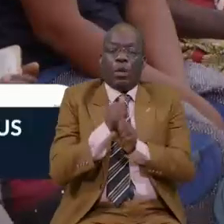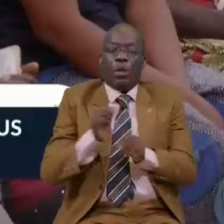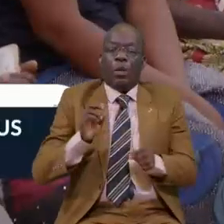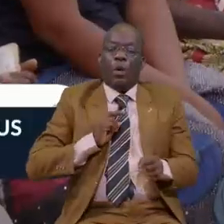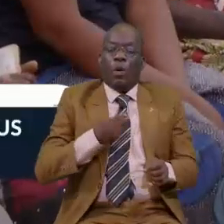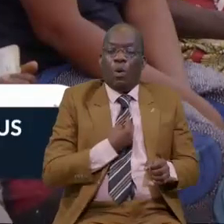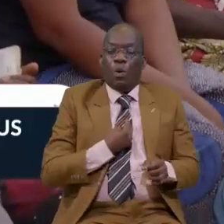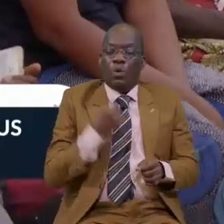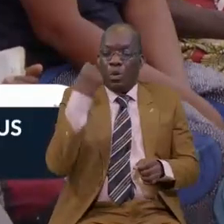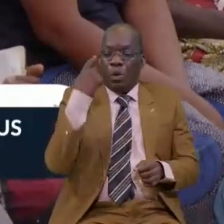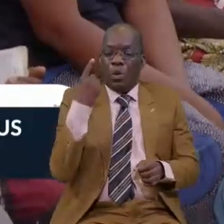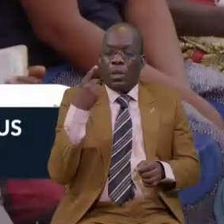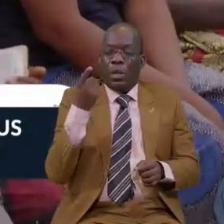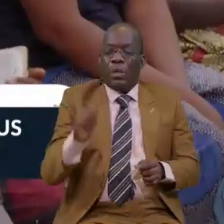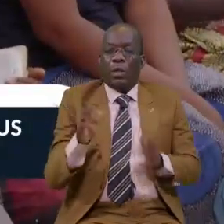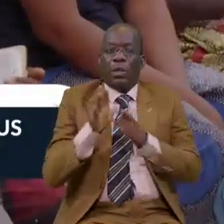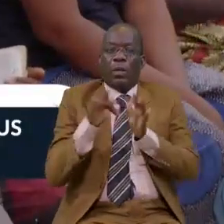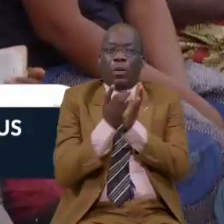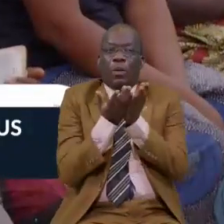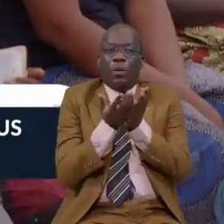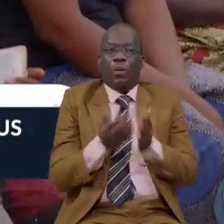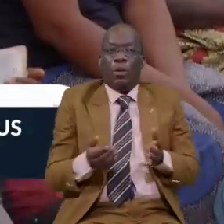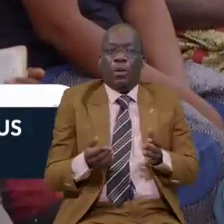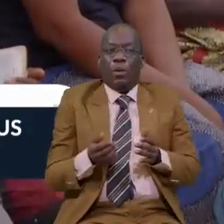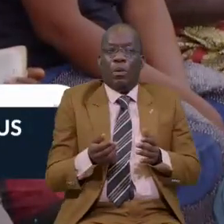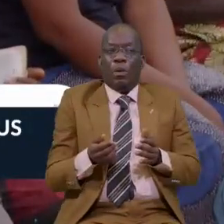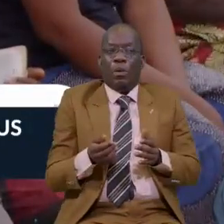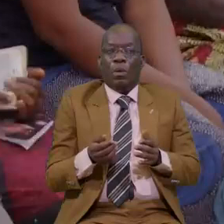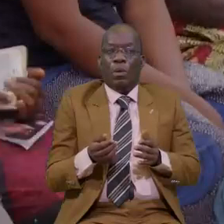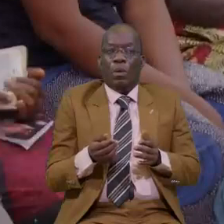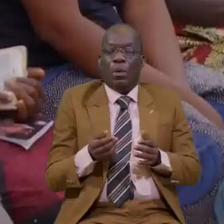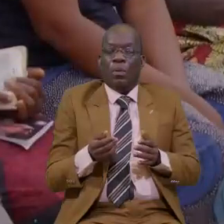the scriptures. We're told in 2 Corinthians chapter 3.